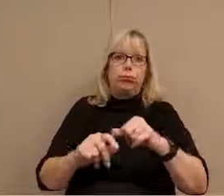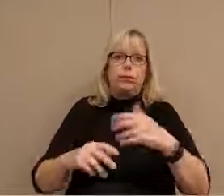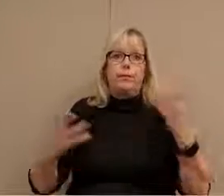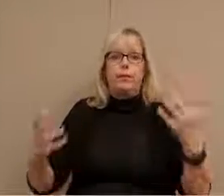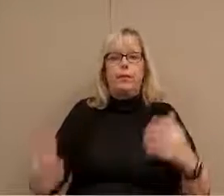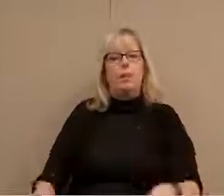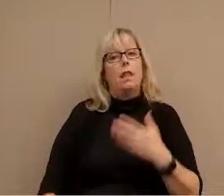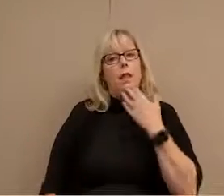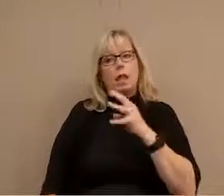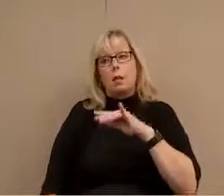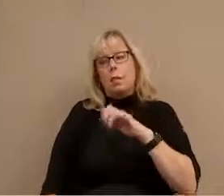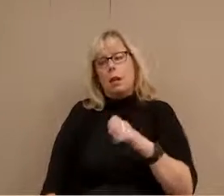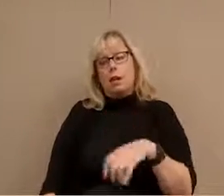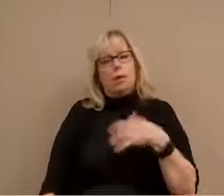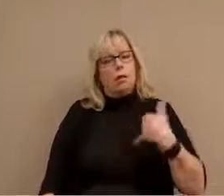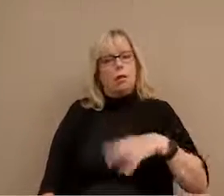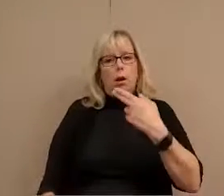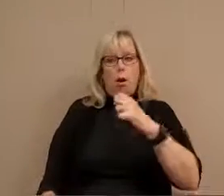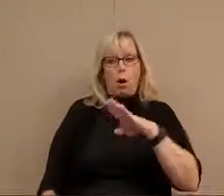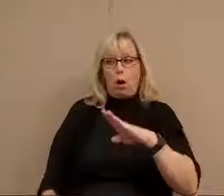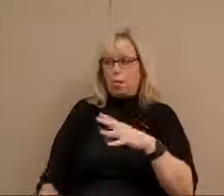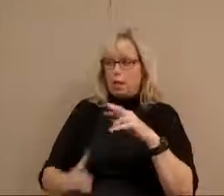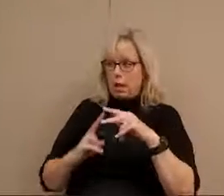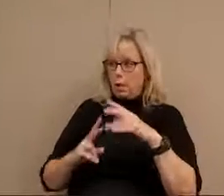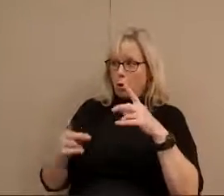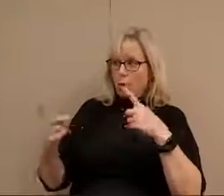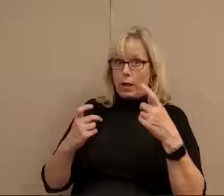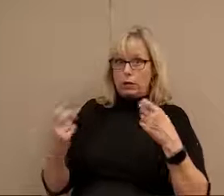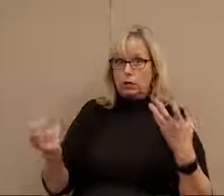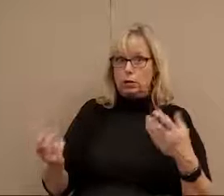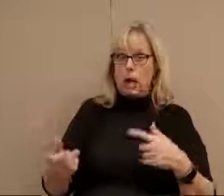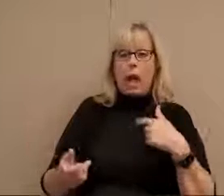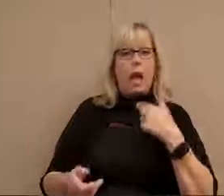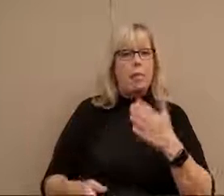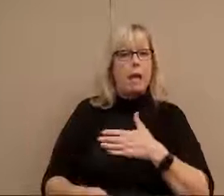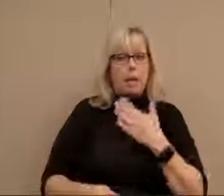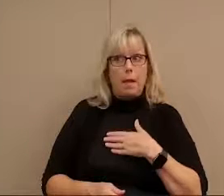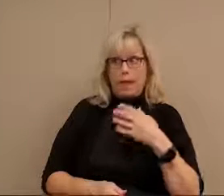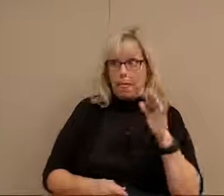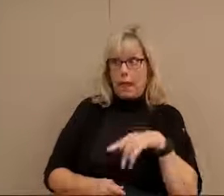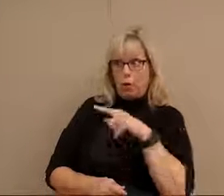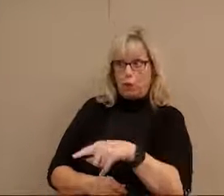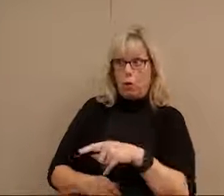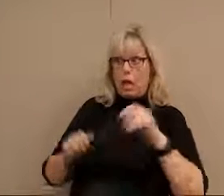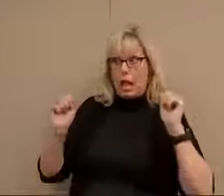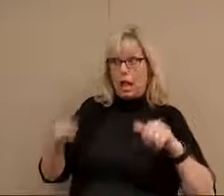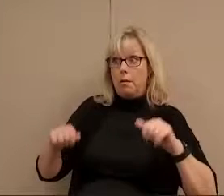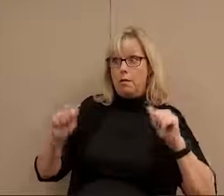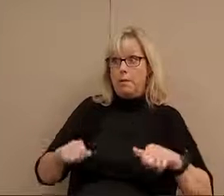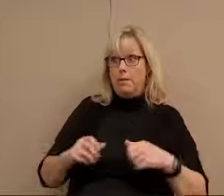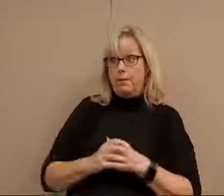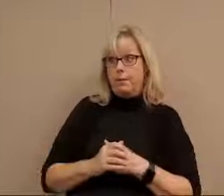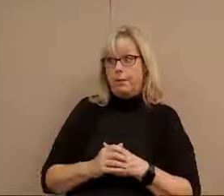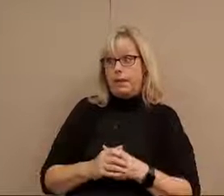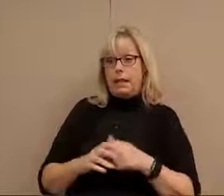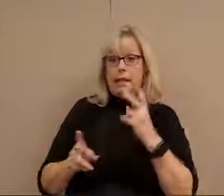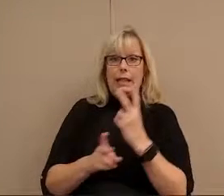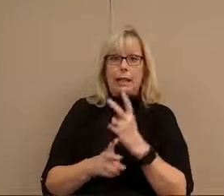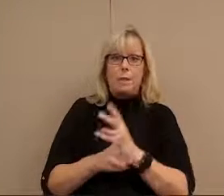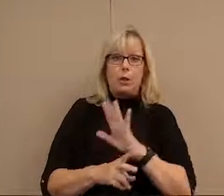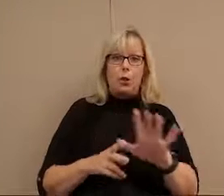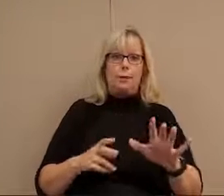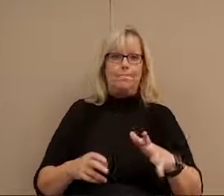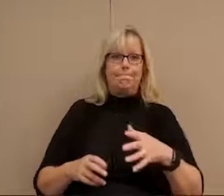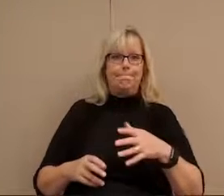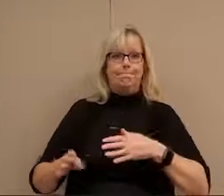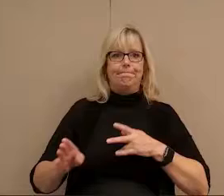Thank you, Mike. Herb? Couple of questions, Mike. I'm glad that you are able to maintain your composure from